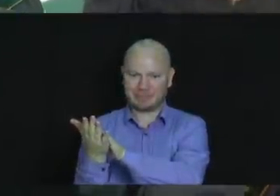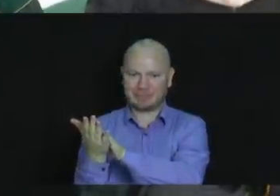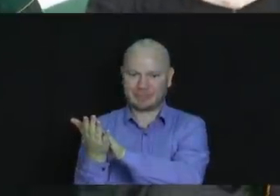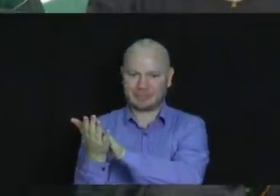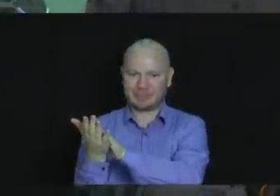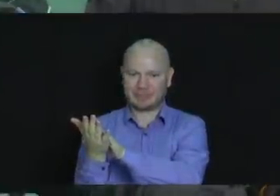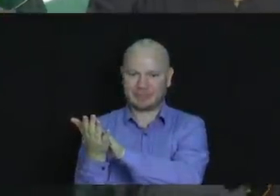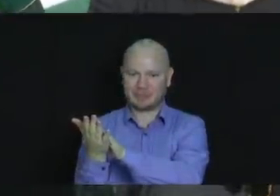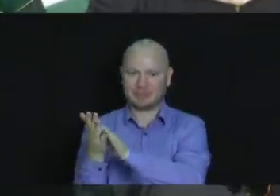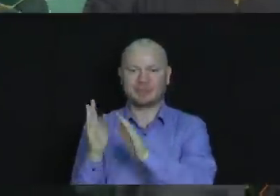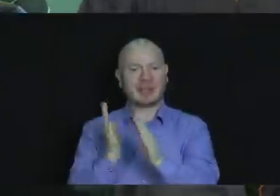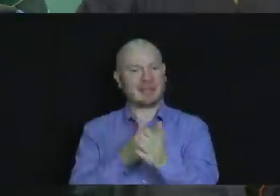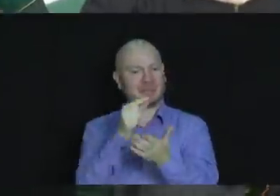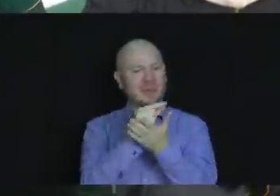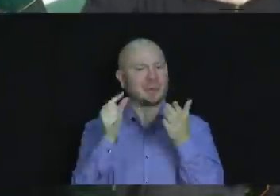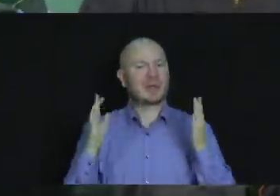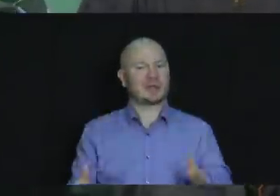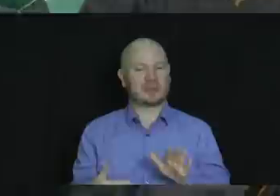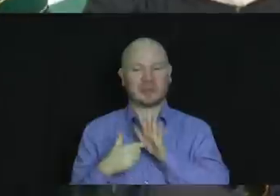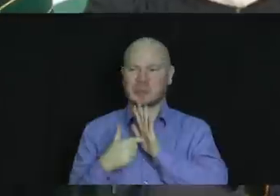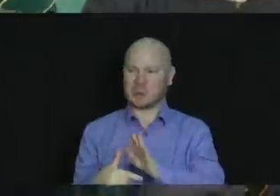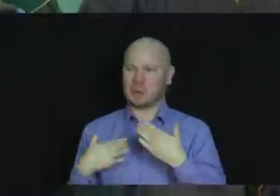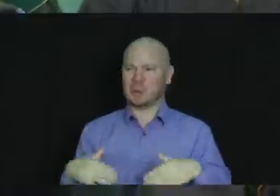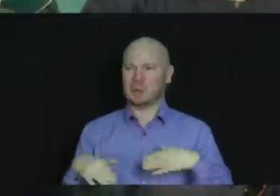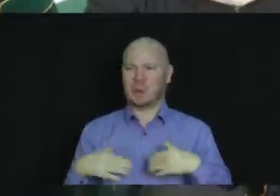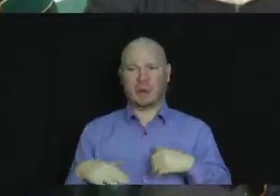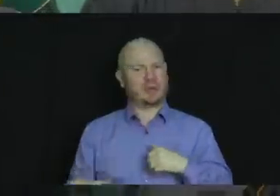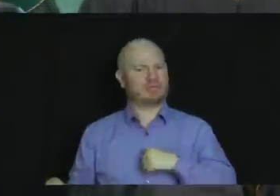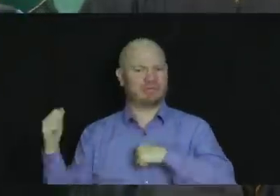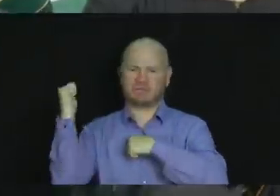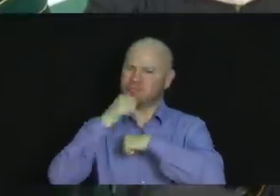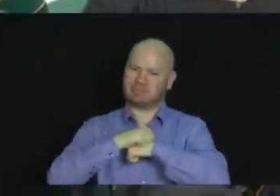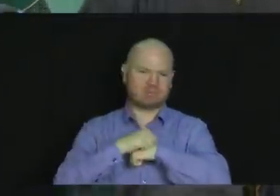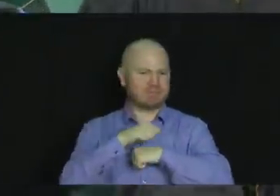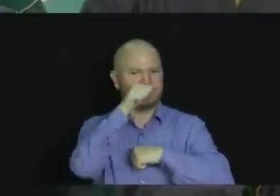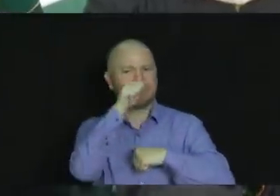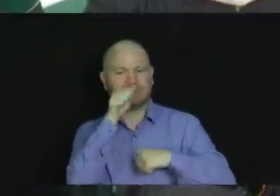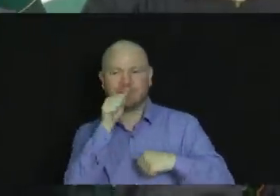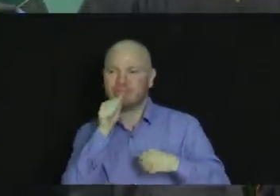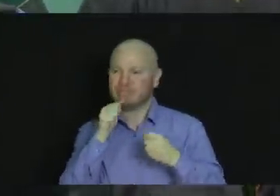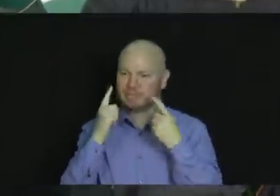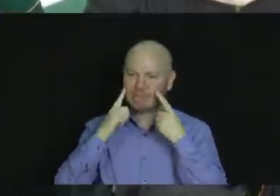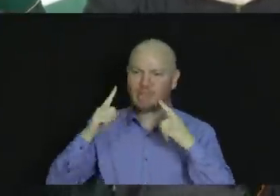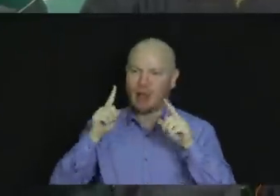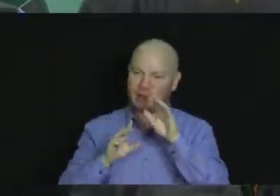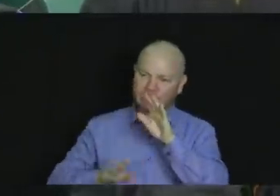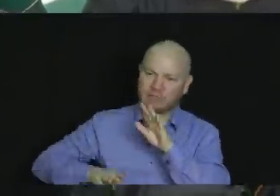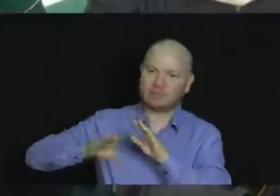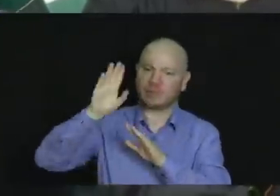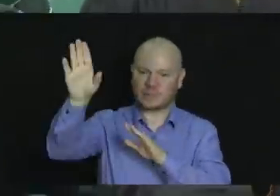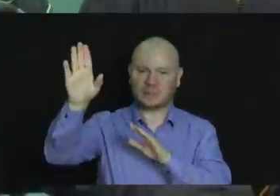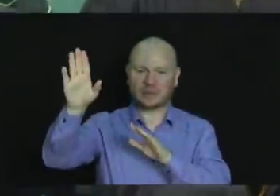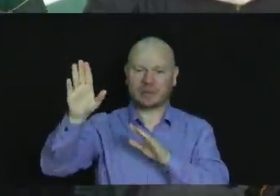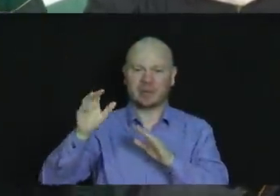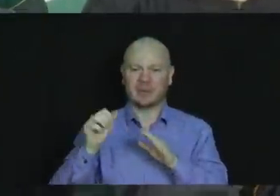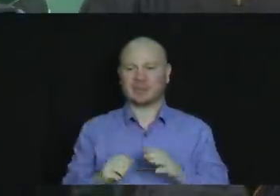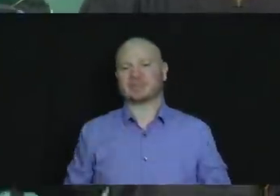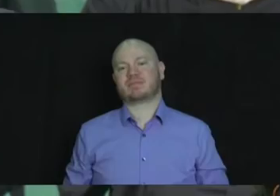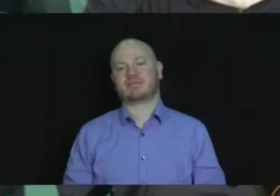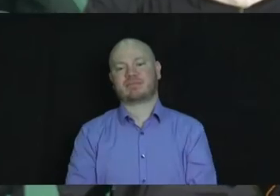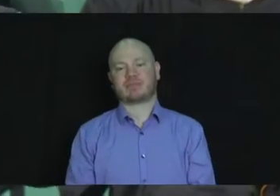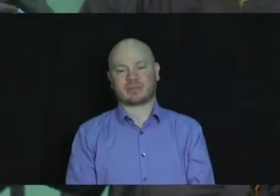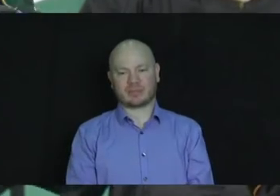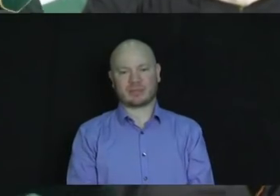Our graduates have shown resilience that no other graduating class has shown in living memory. So let's